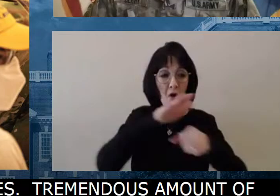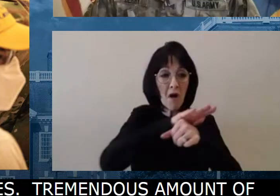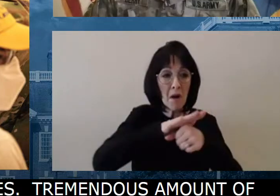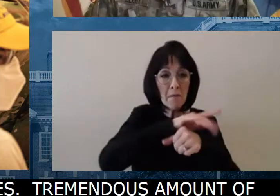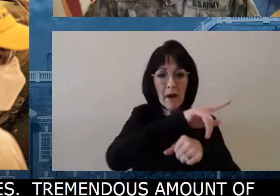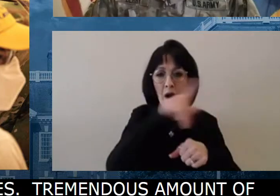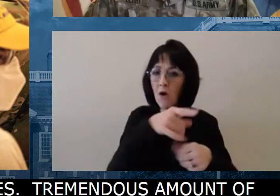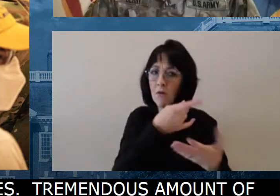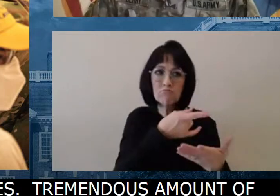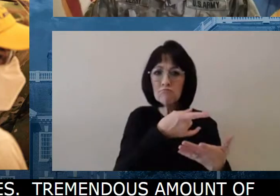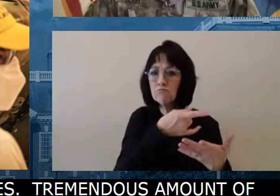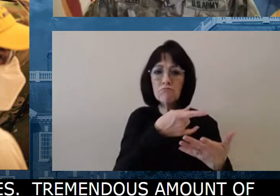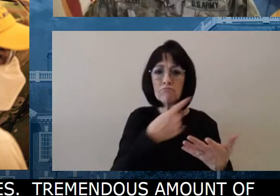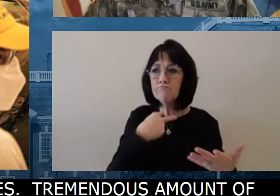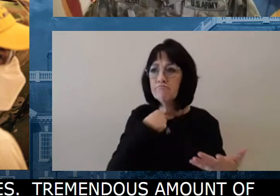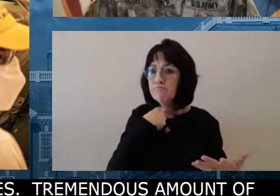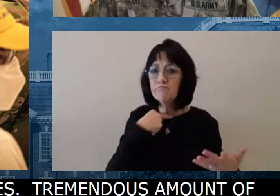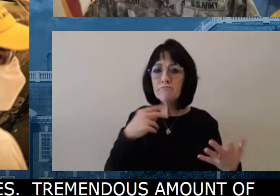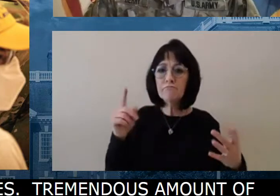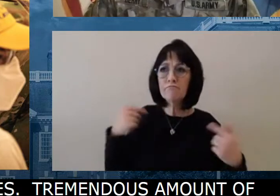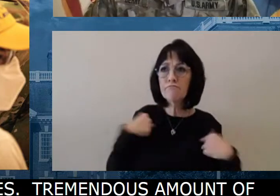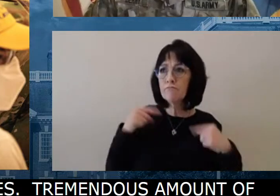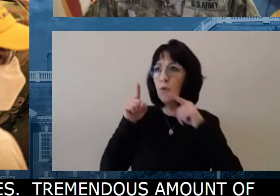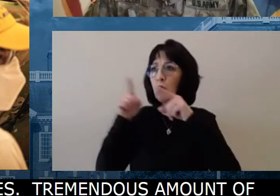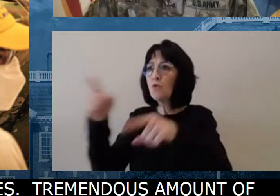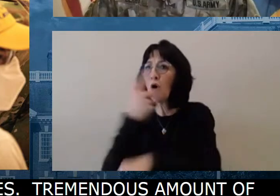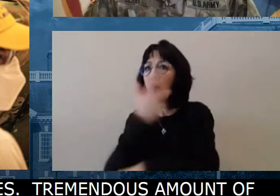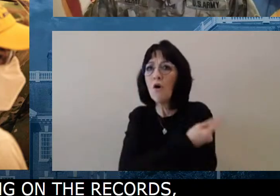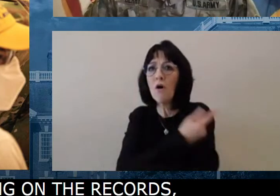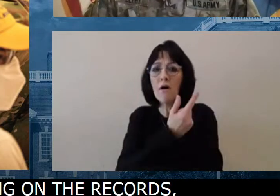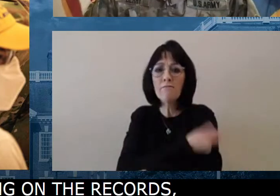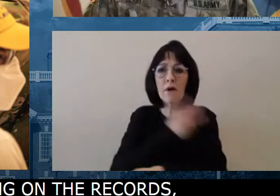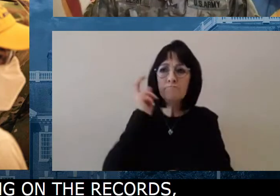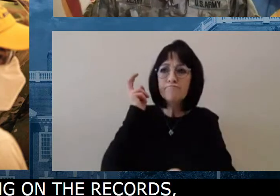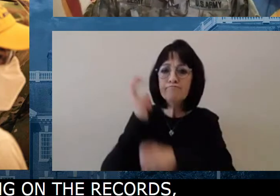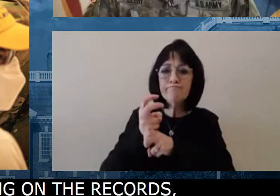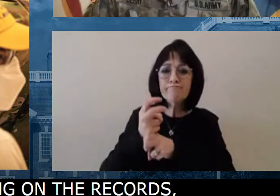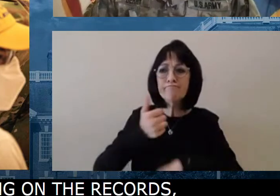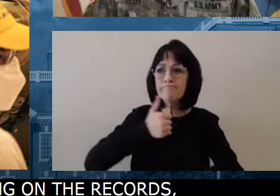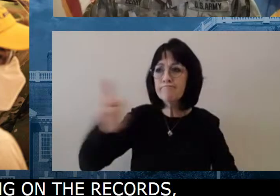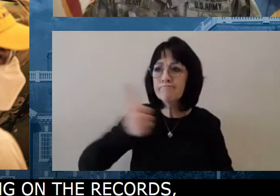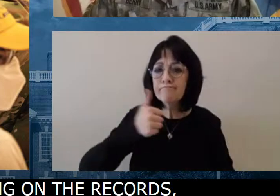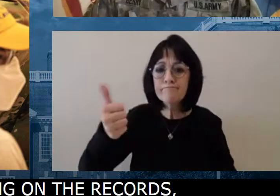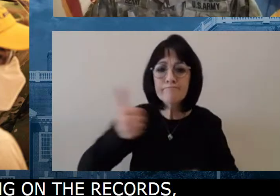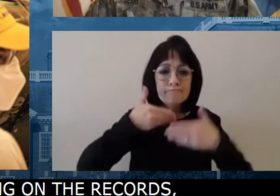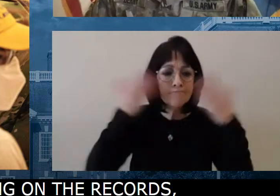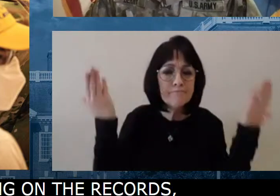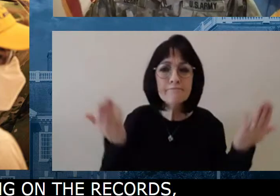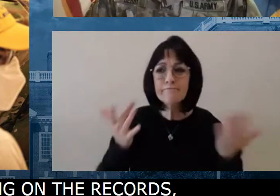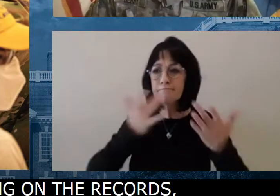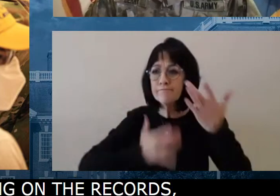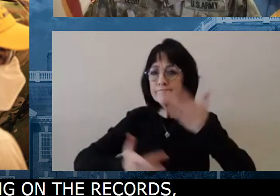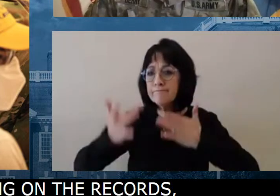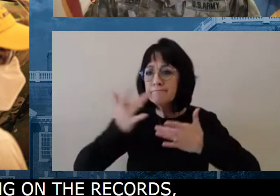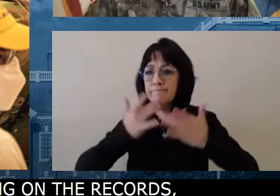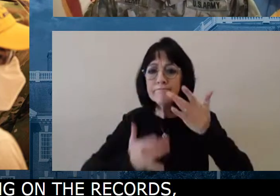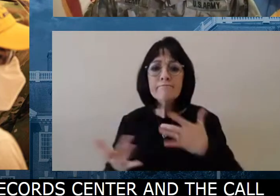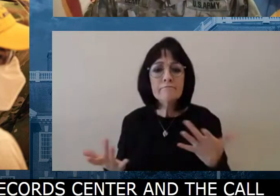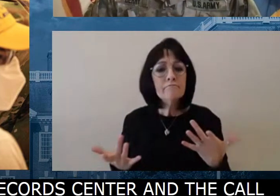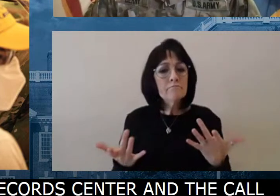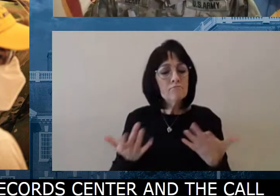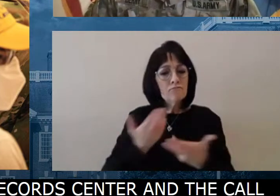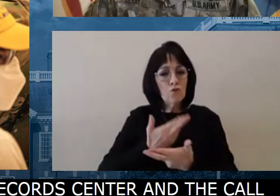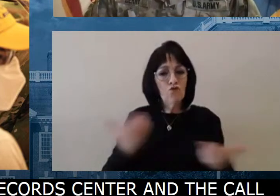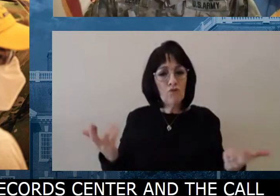answering questions. So the record center, the call center, this is where a lot of our Guardsmen are able to come in and support